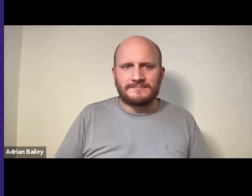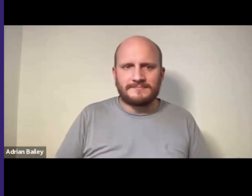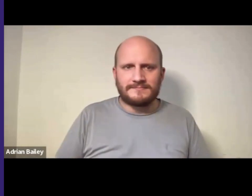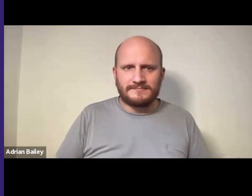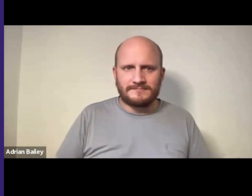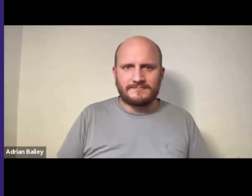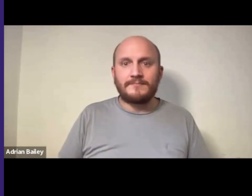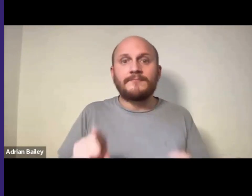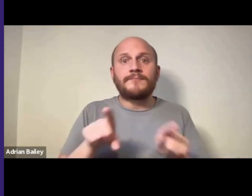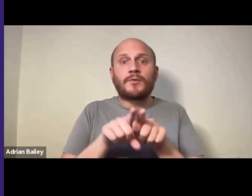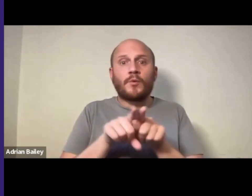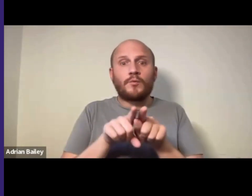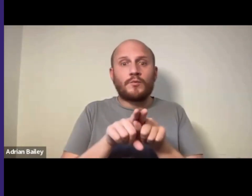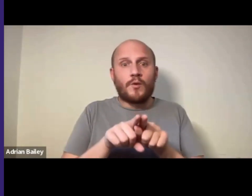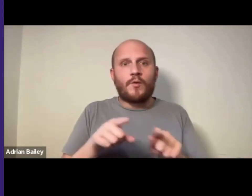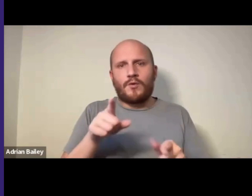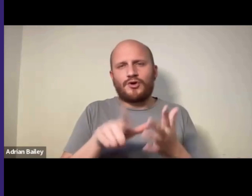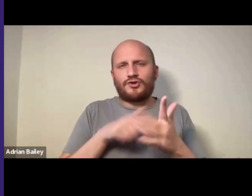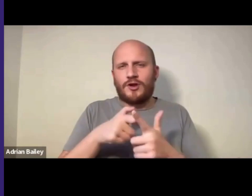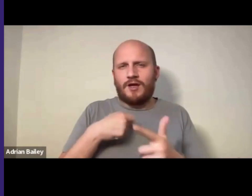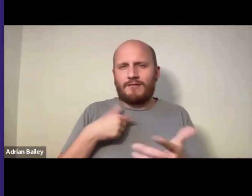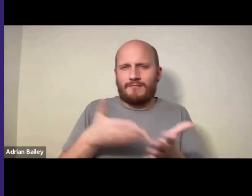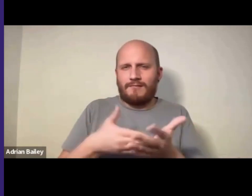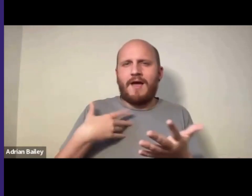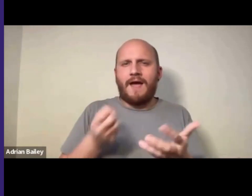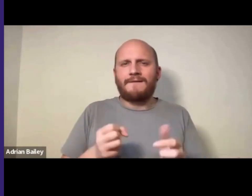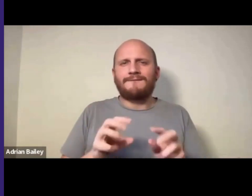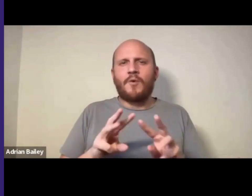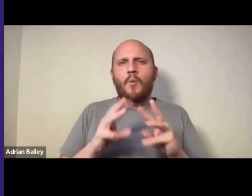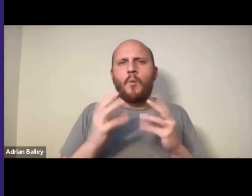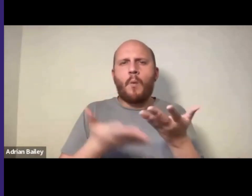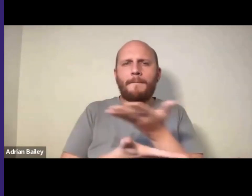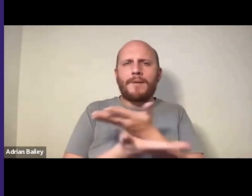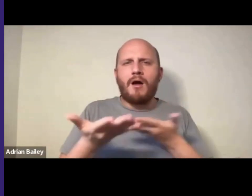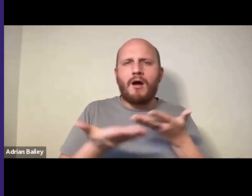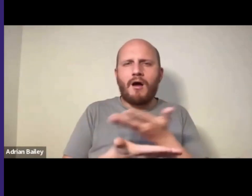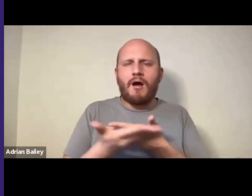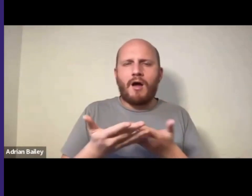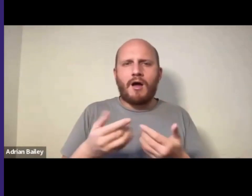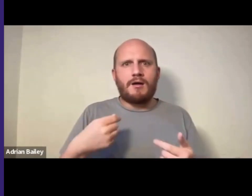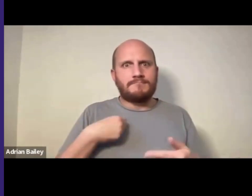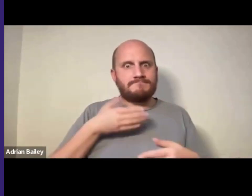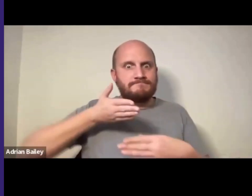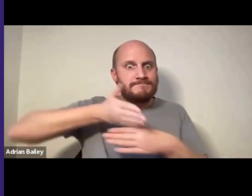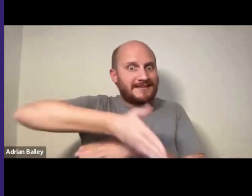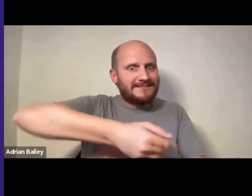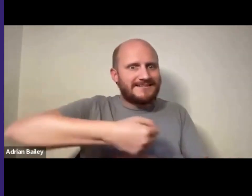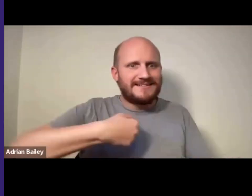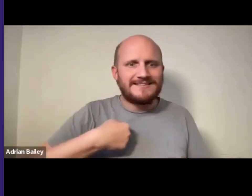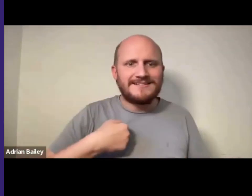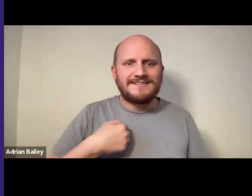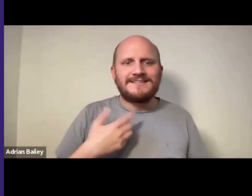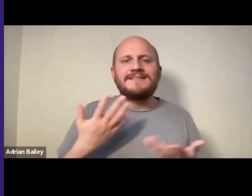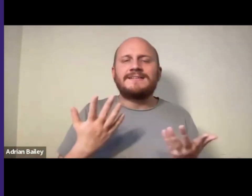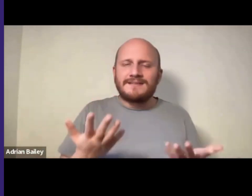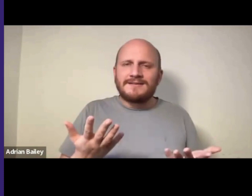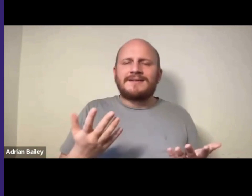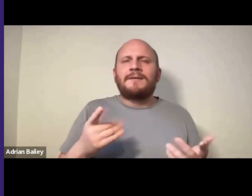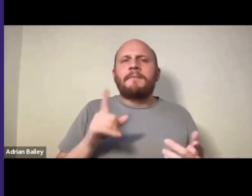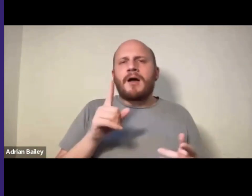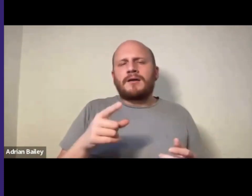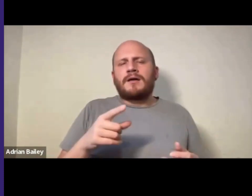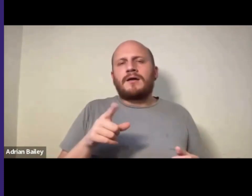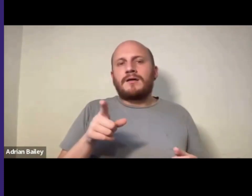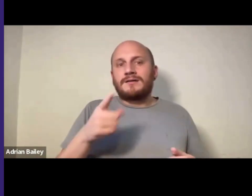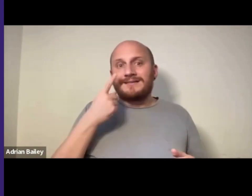Can I also plug my webinar for next week? I'm very busy for some reason. I have so via